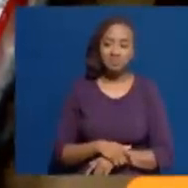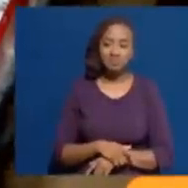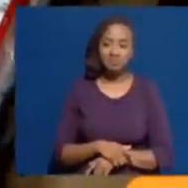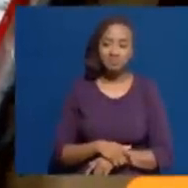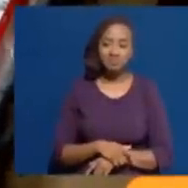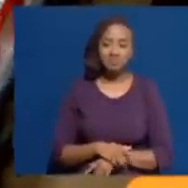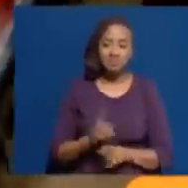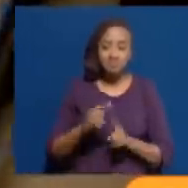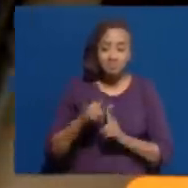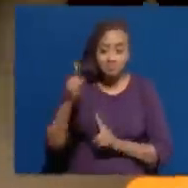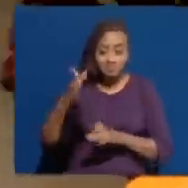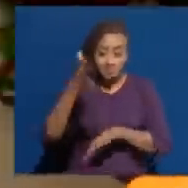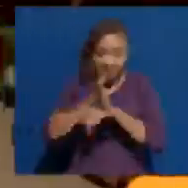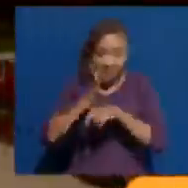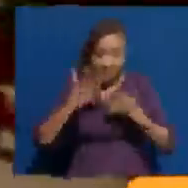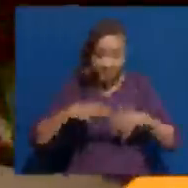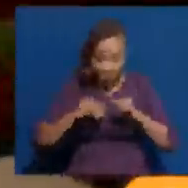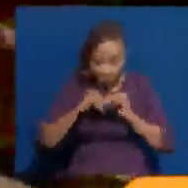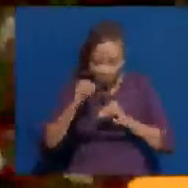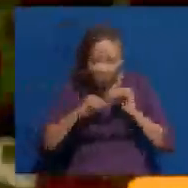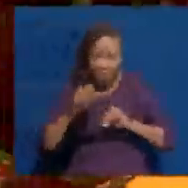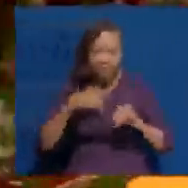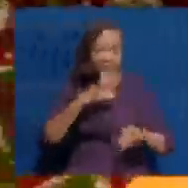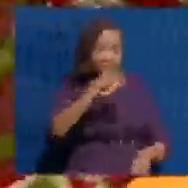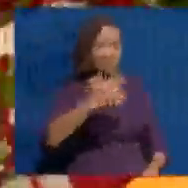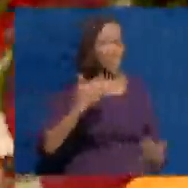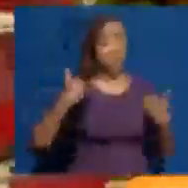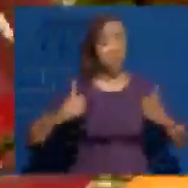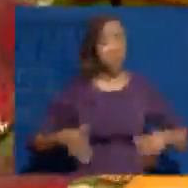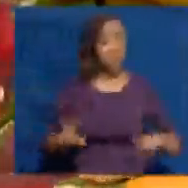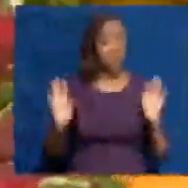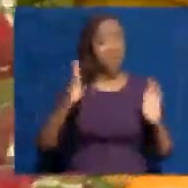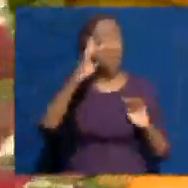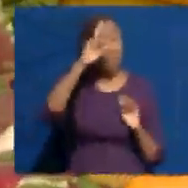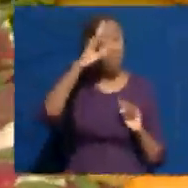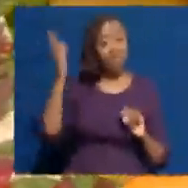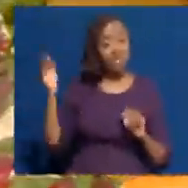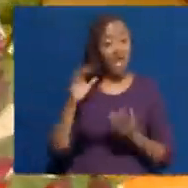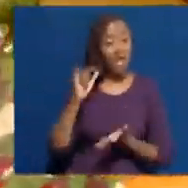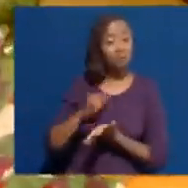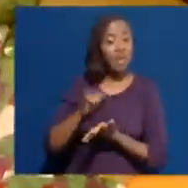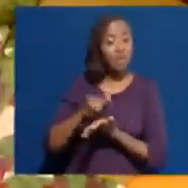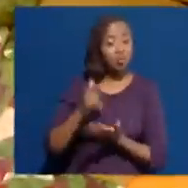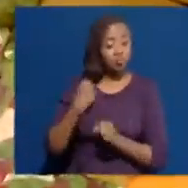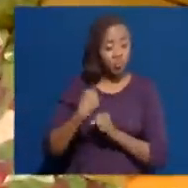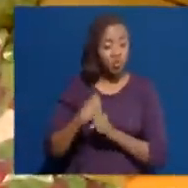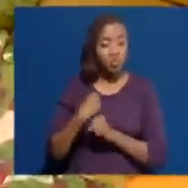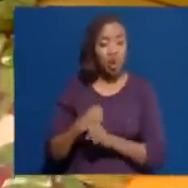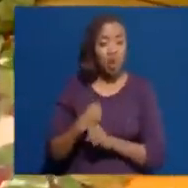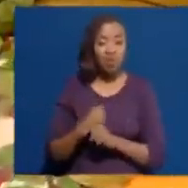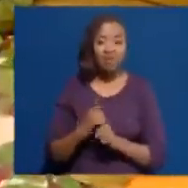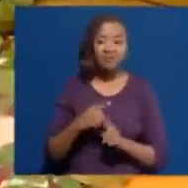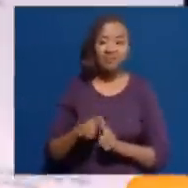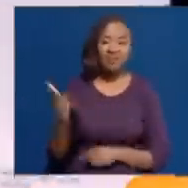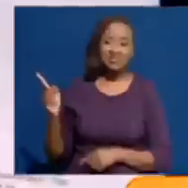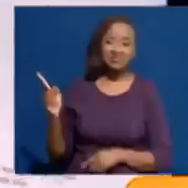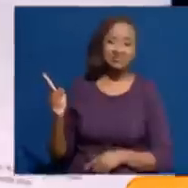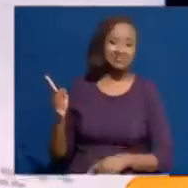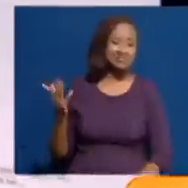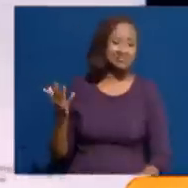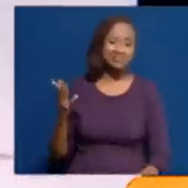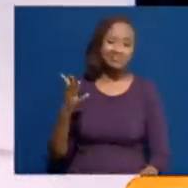The scammers in this warehouse assumed the roles of custom and police officers. Their gear has since been impounded. It